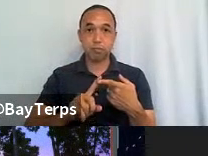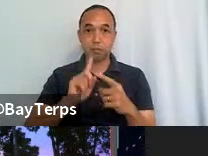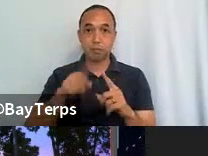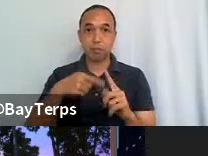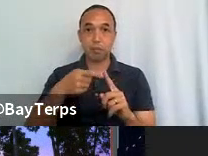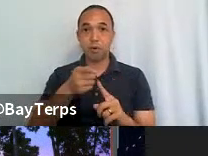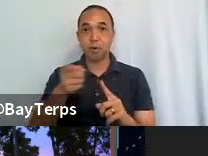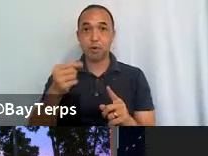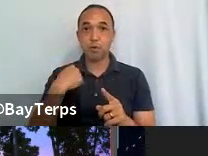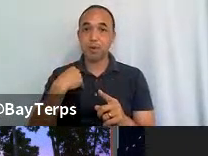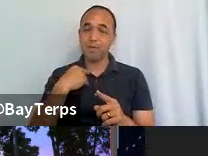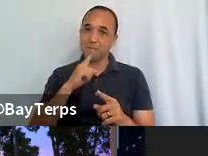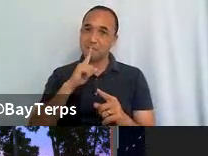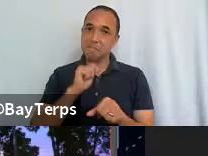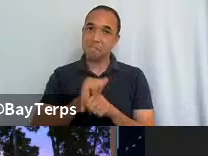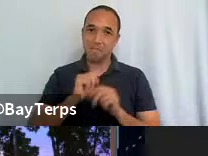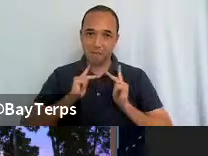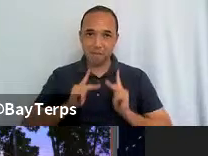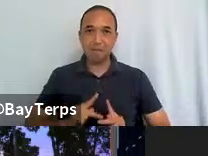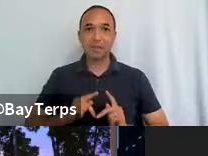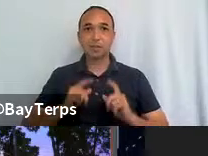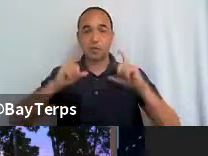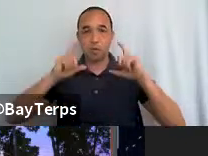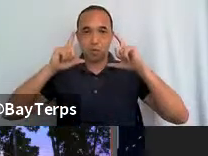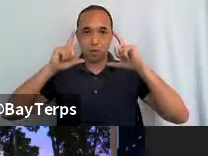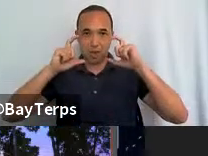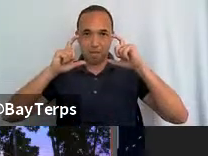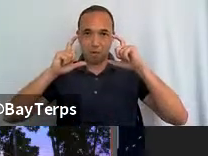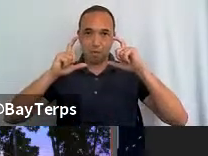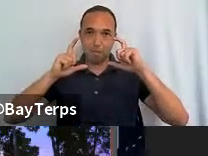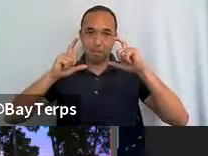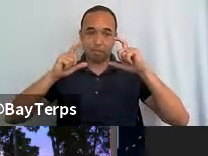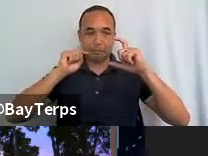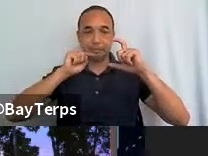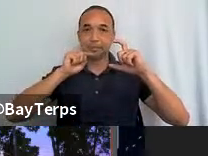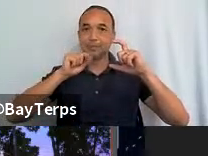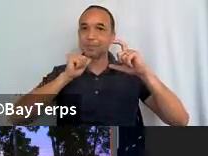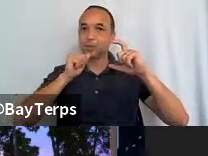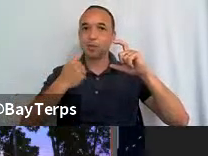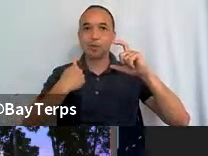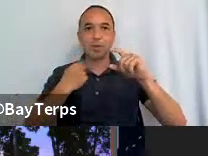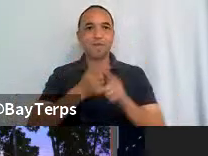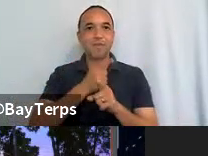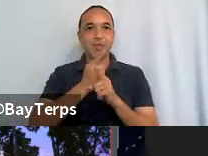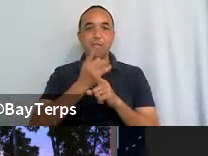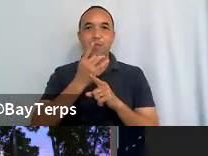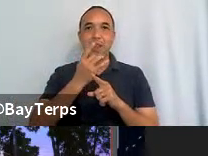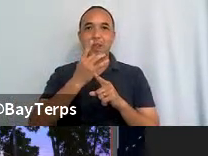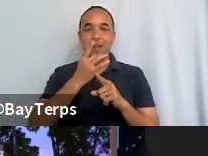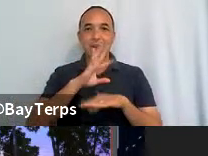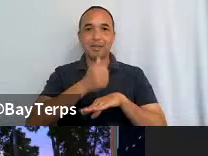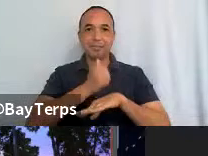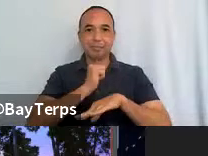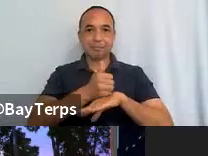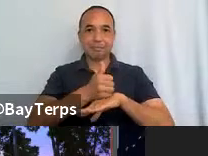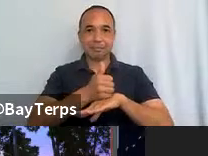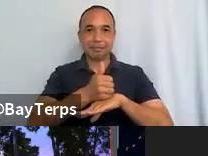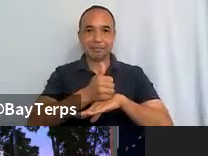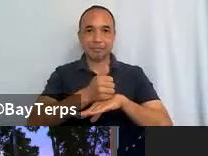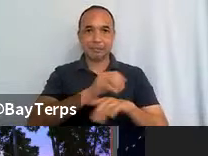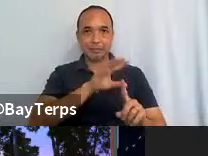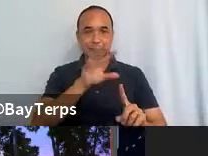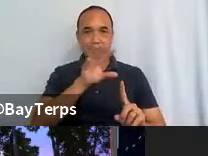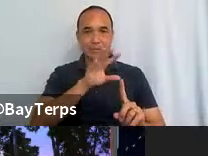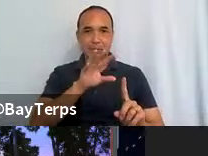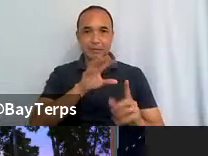physical camera and you don't have the right lighting settings on it. If